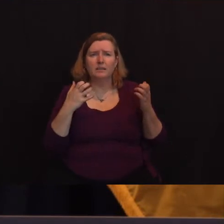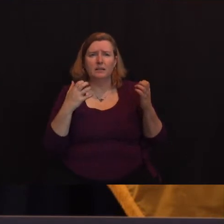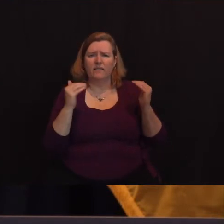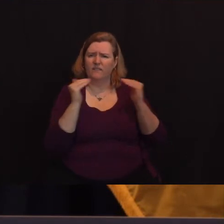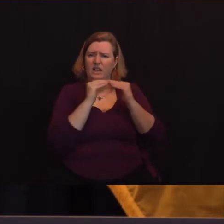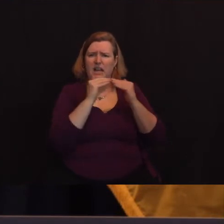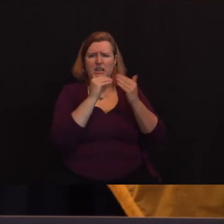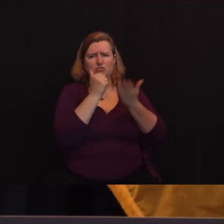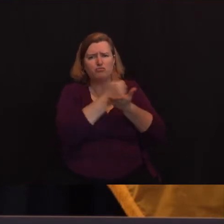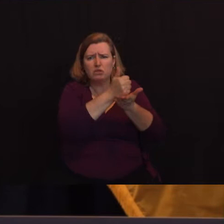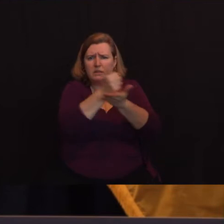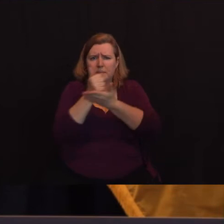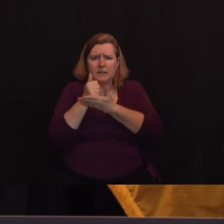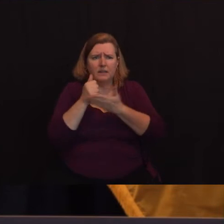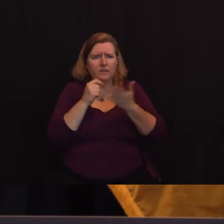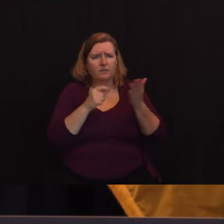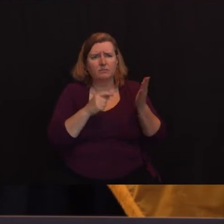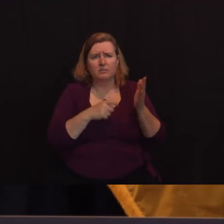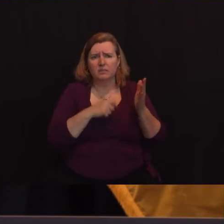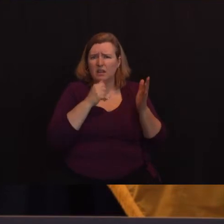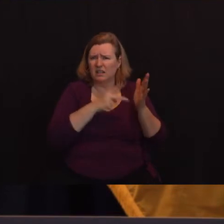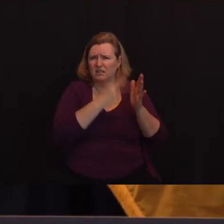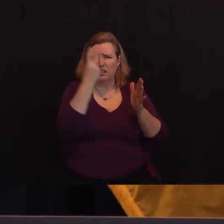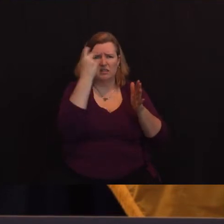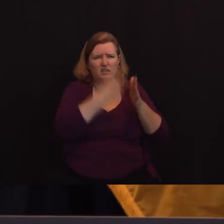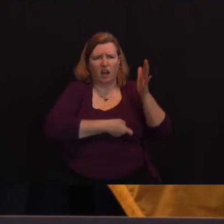double taxation, no